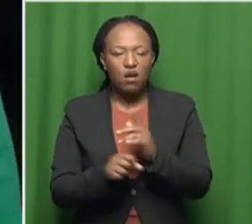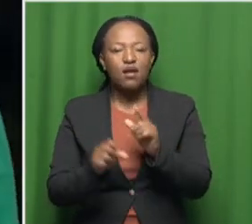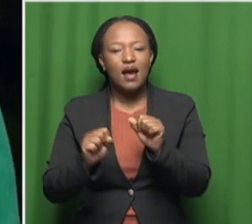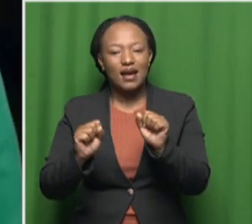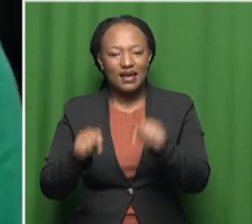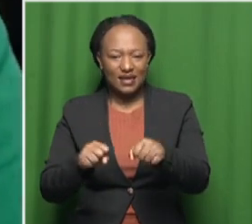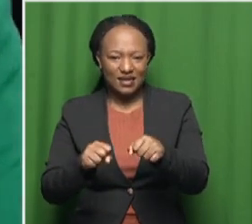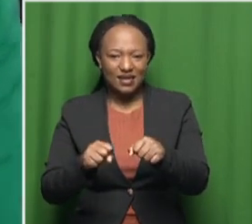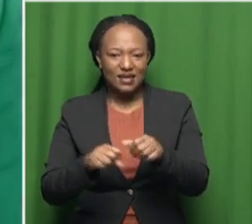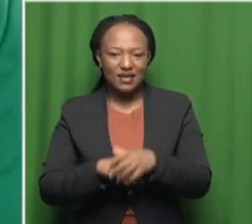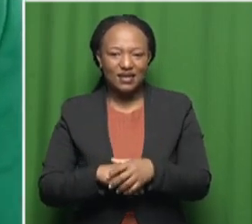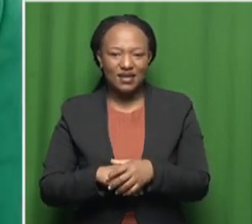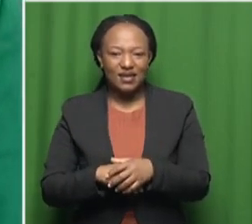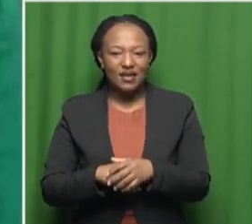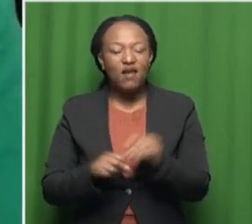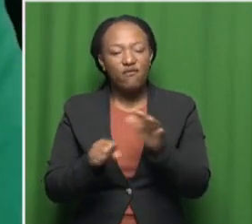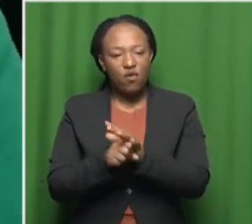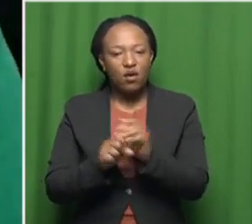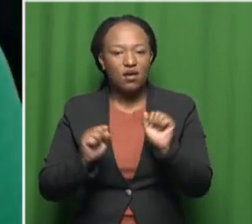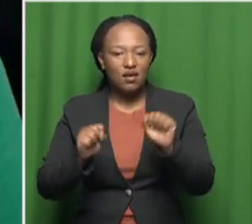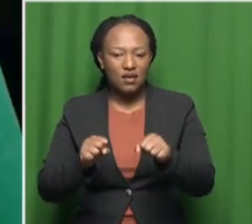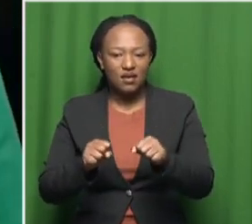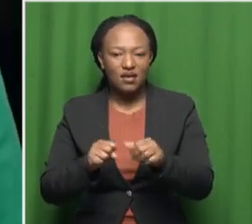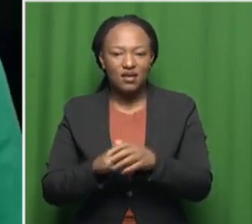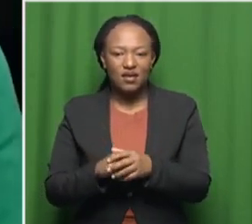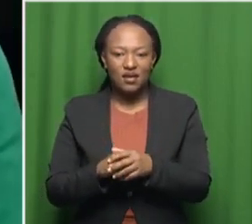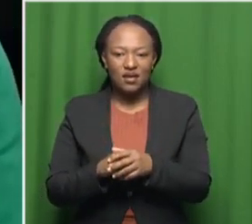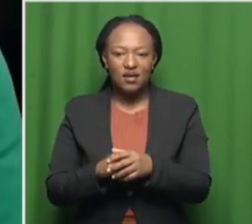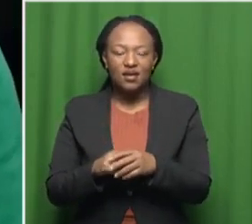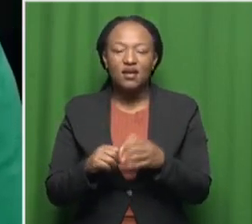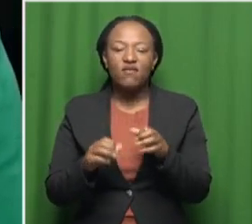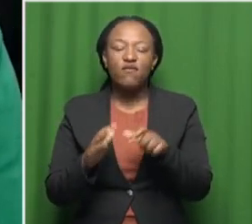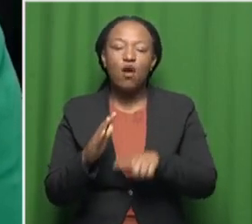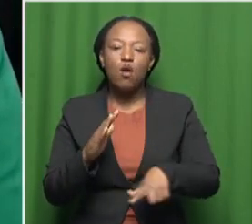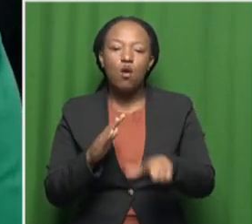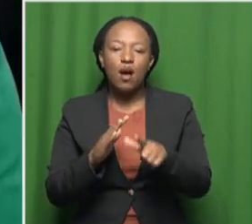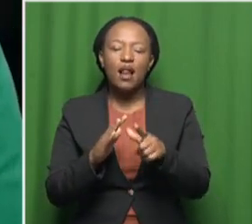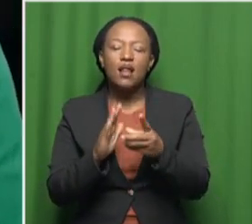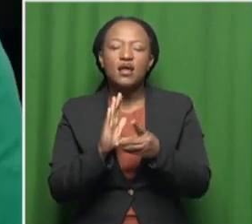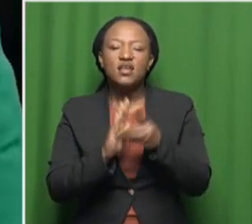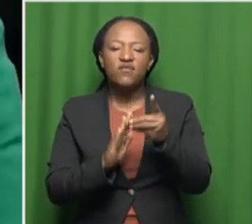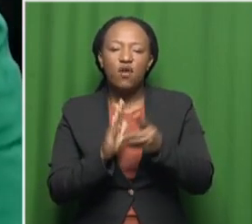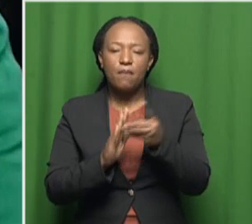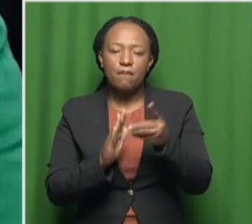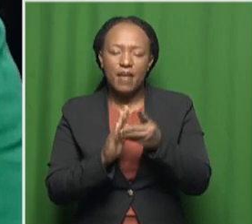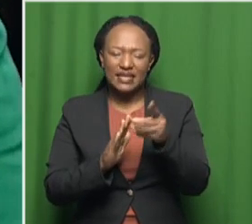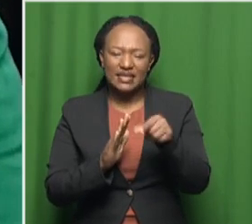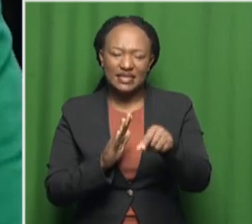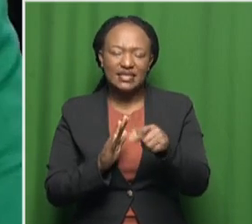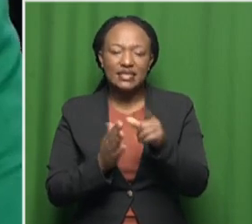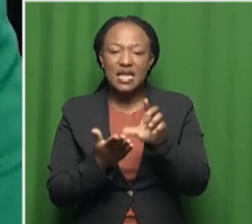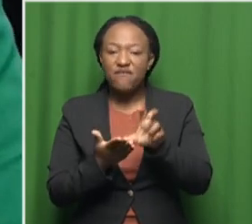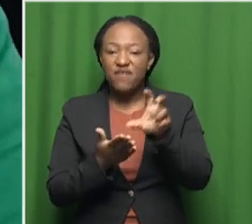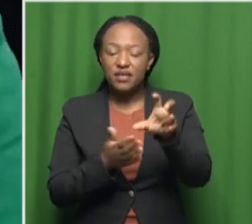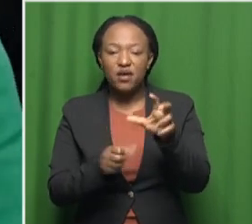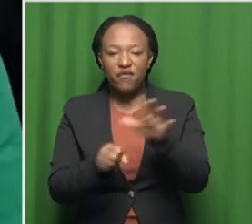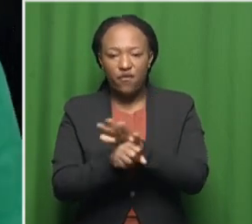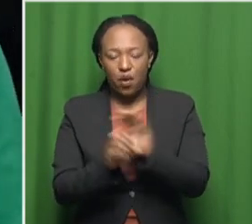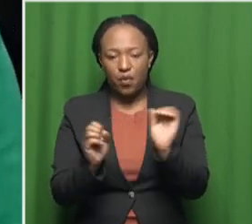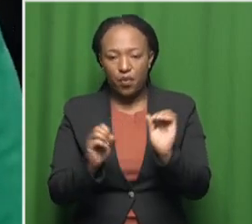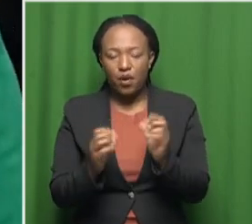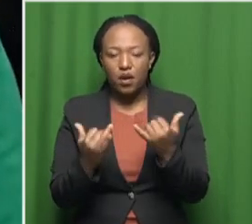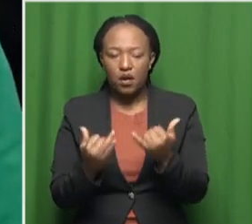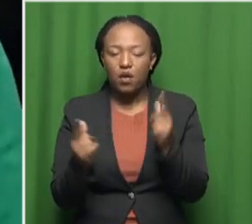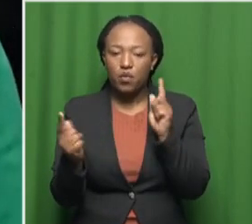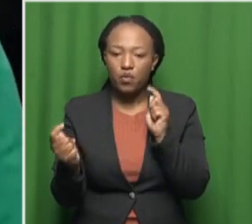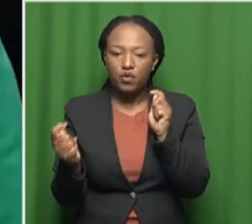your surprise. I fully agree. We have not done well in investing in local economic development in these areas. This is why we're taking a shift. For